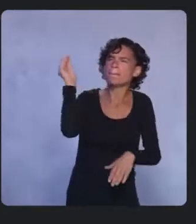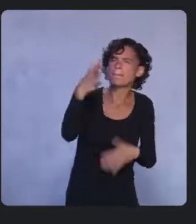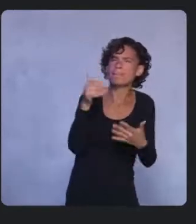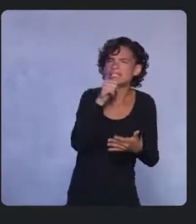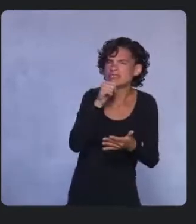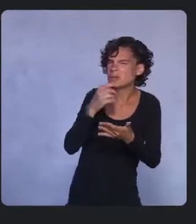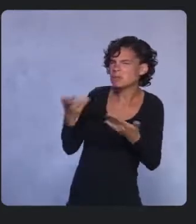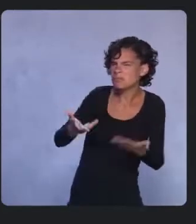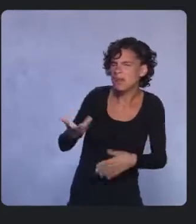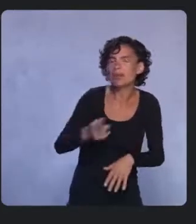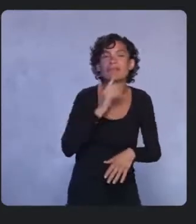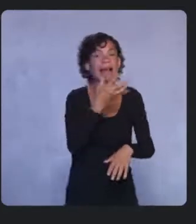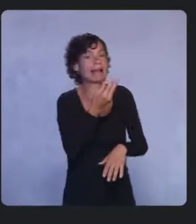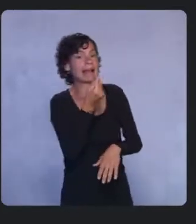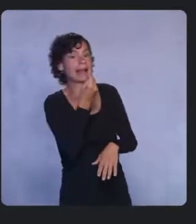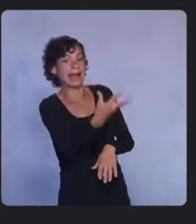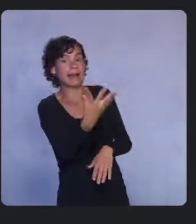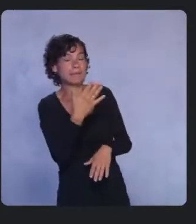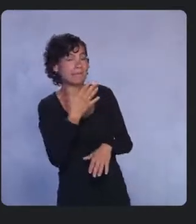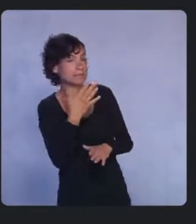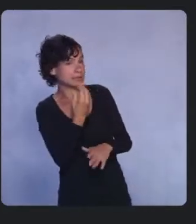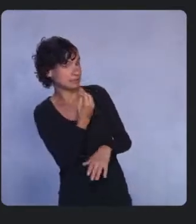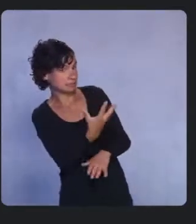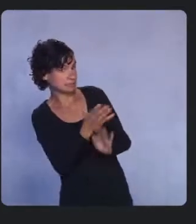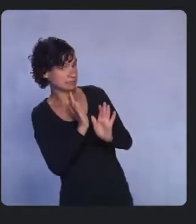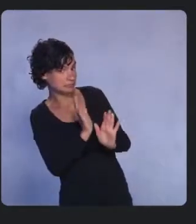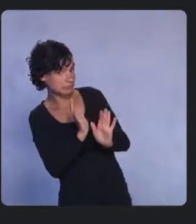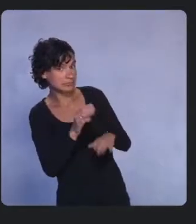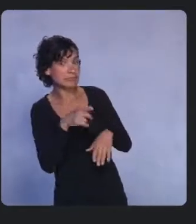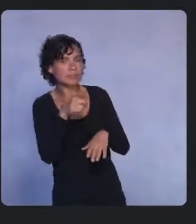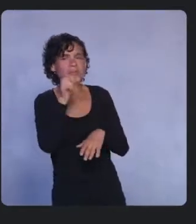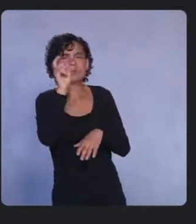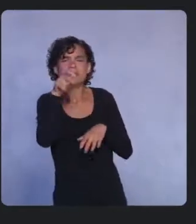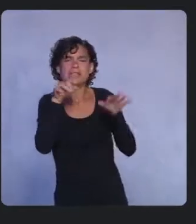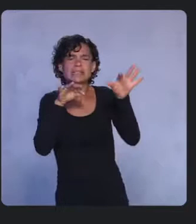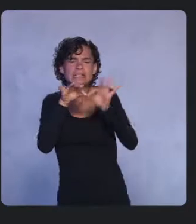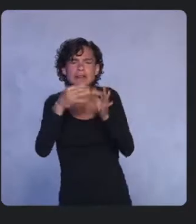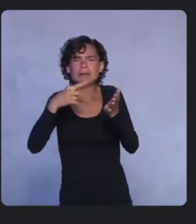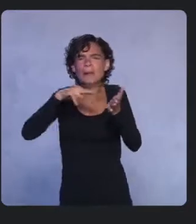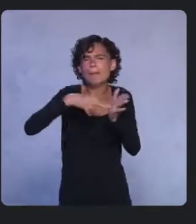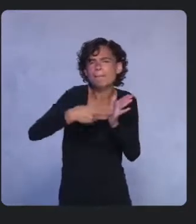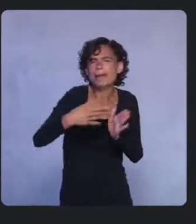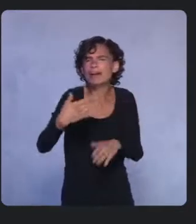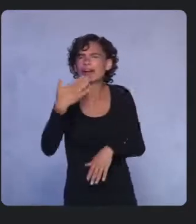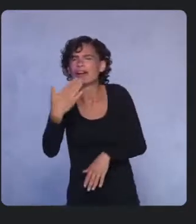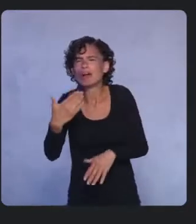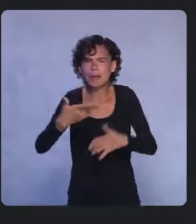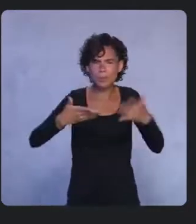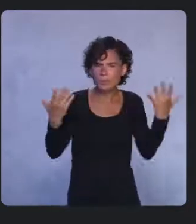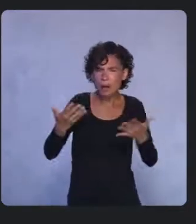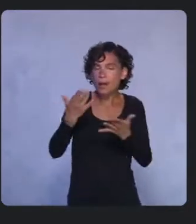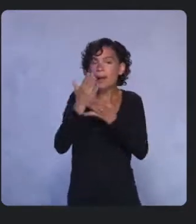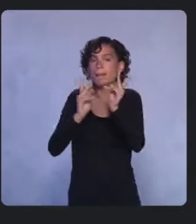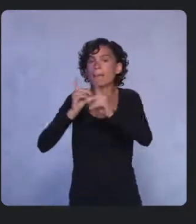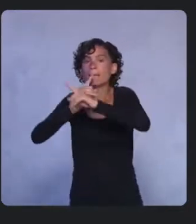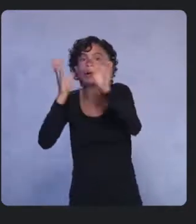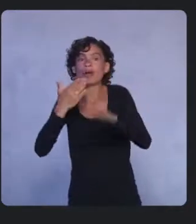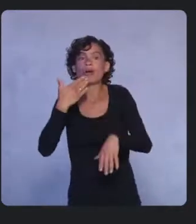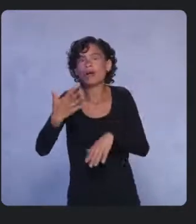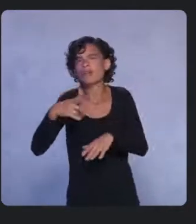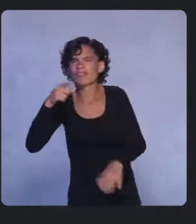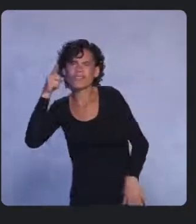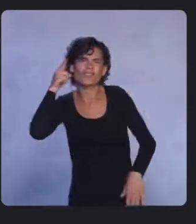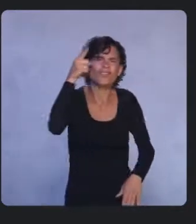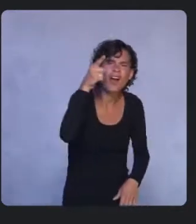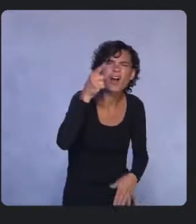Well, my good friend, I must first ask you to specify what you mean by good. Some may think it's how far it goes, some may